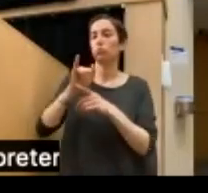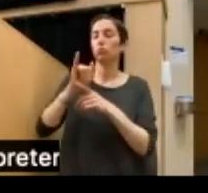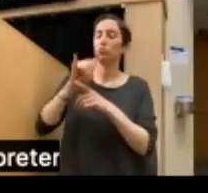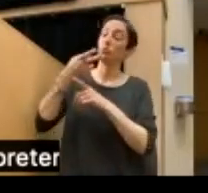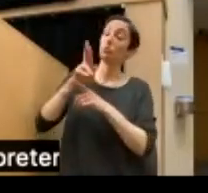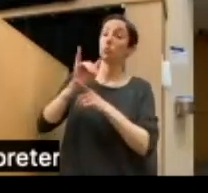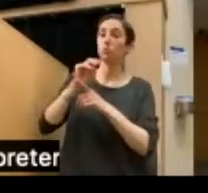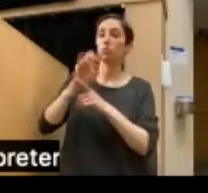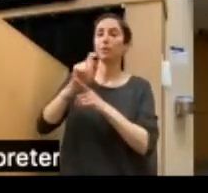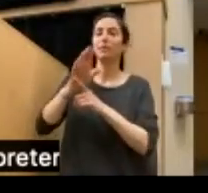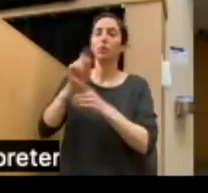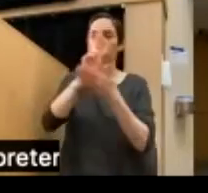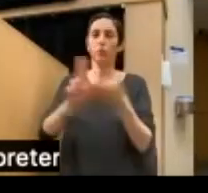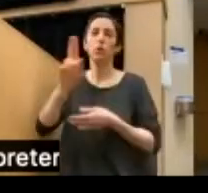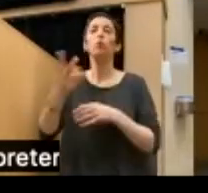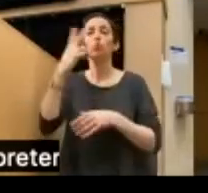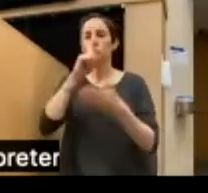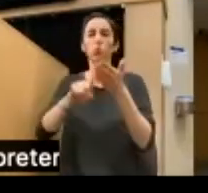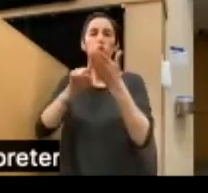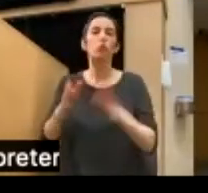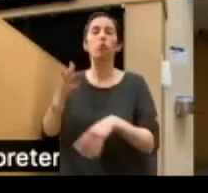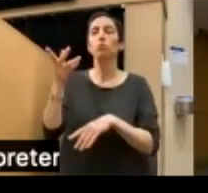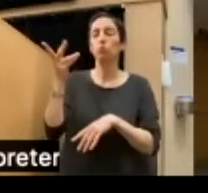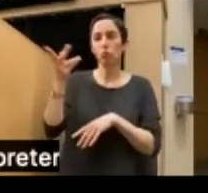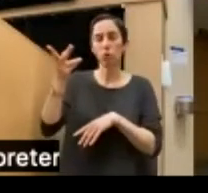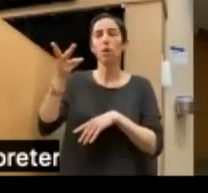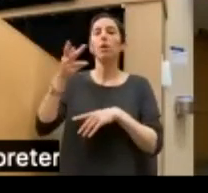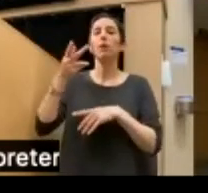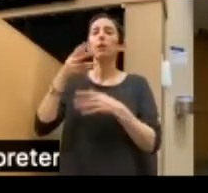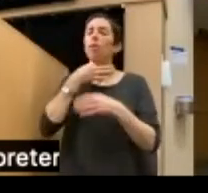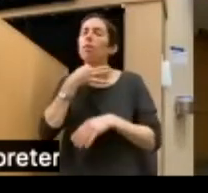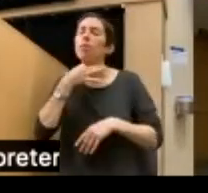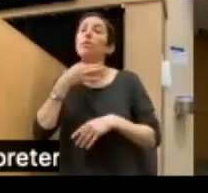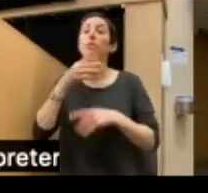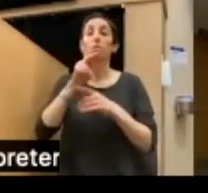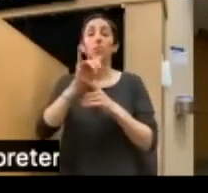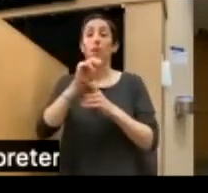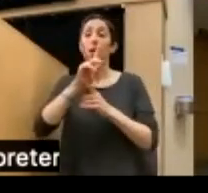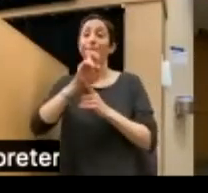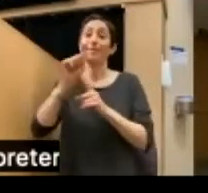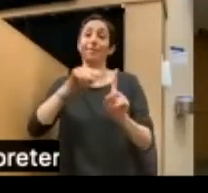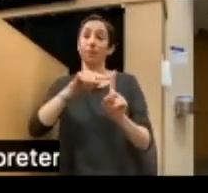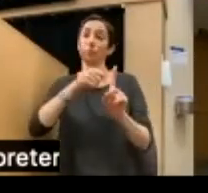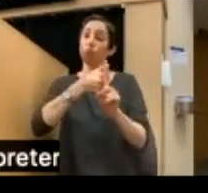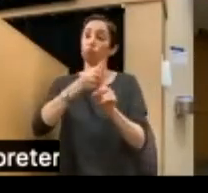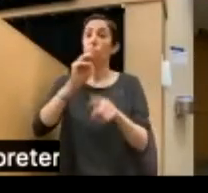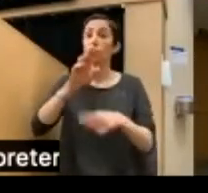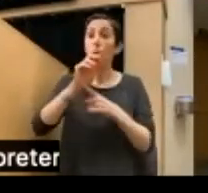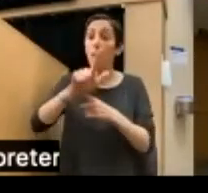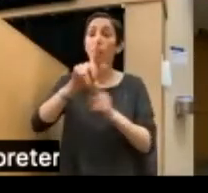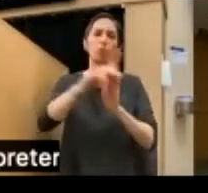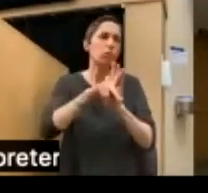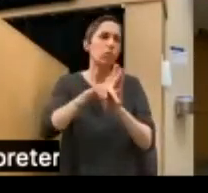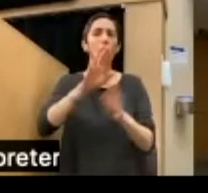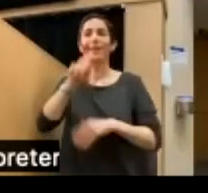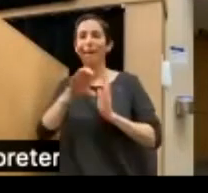study that was done by two researchers who were interested in the question of, is kindness a moral principle, a character